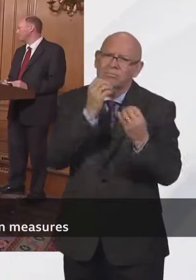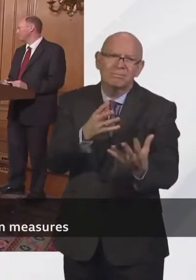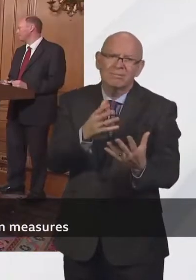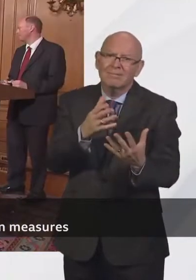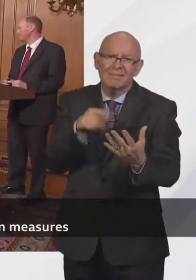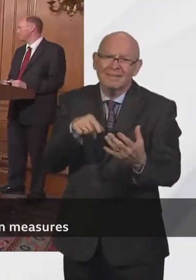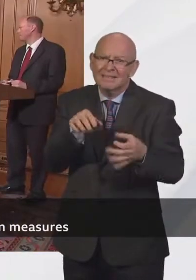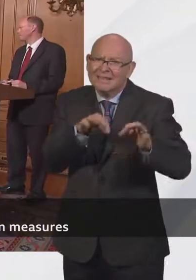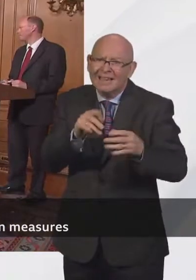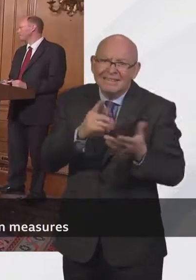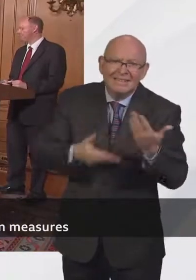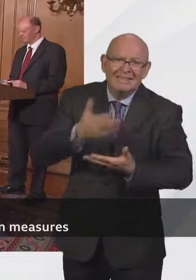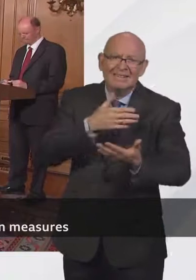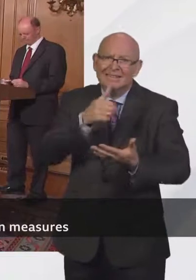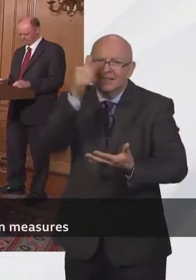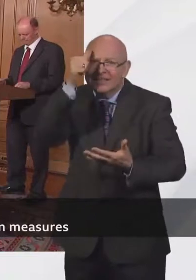Sam. Let's go to George Parker of the FT.